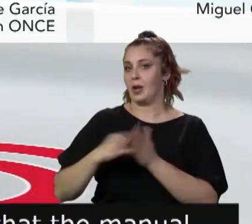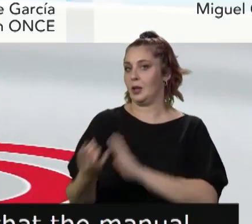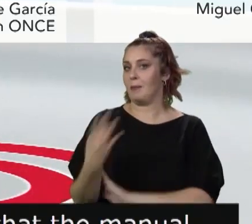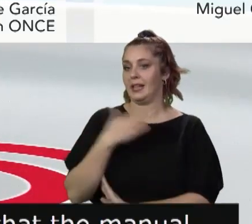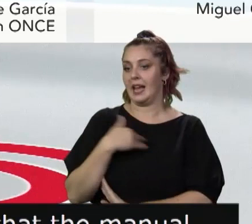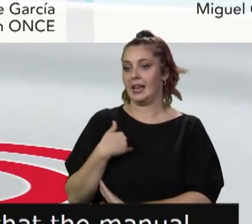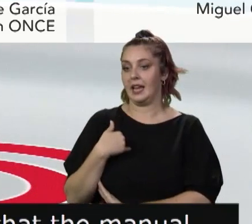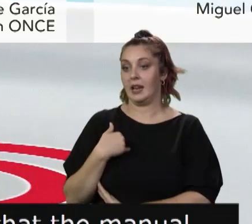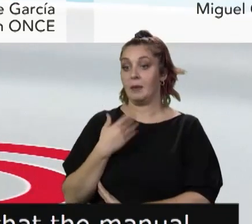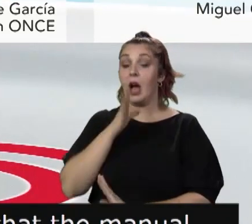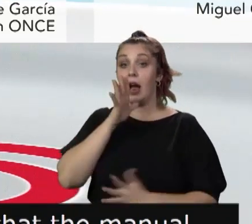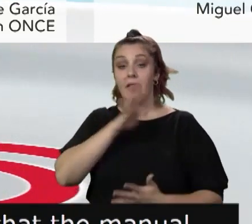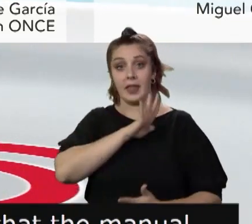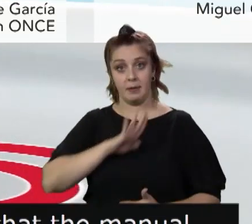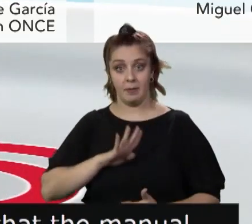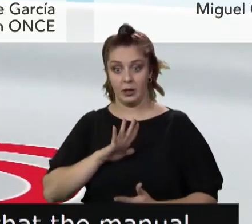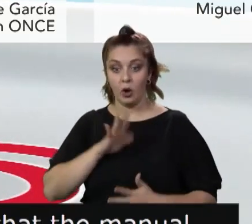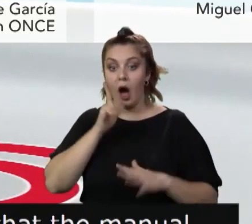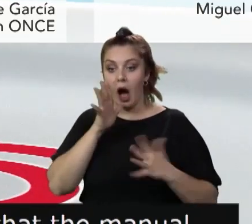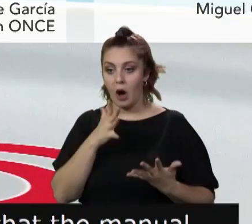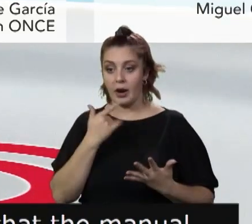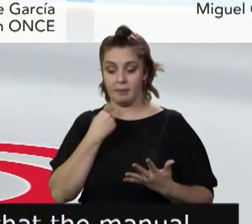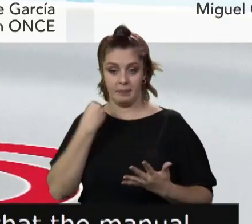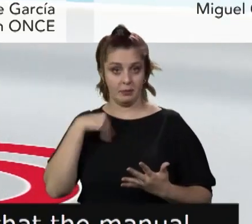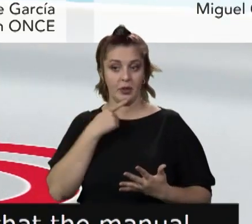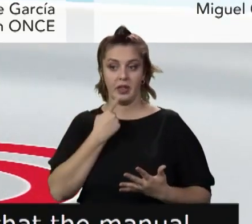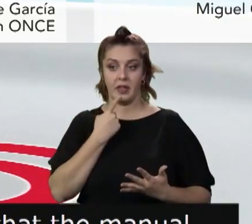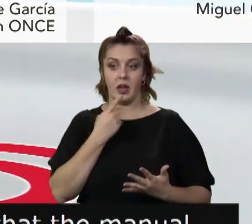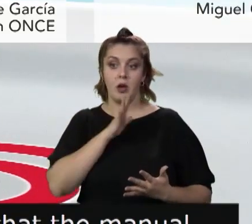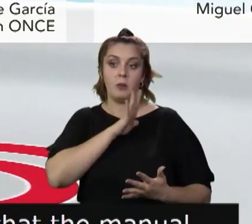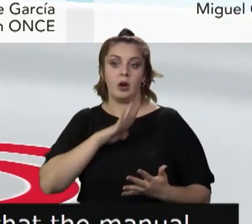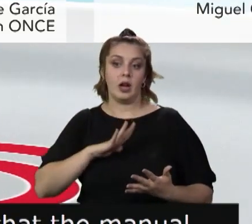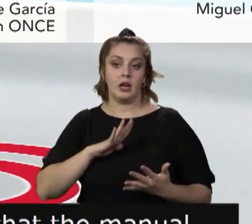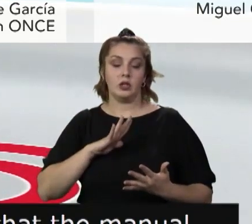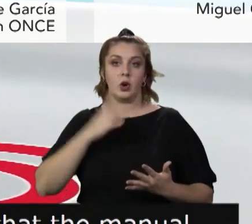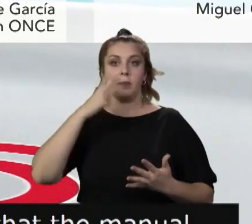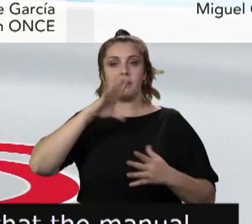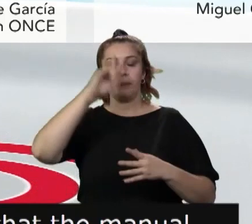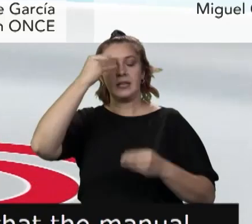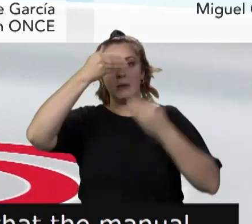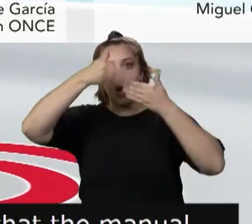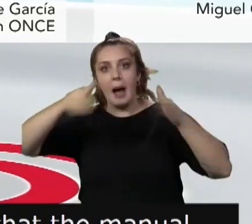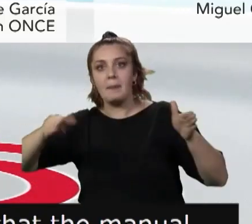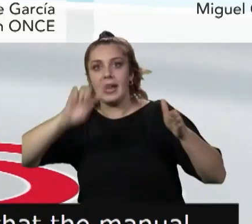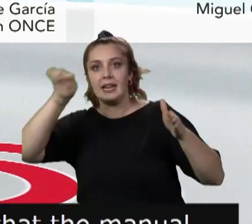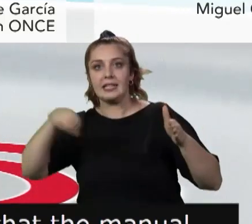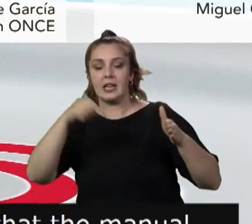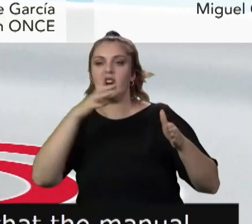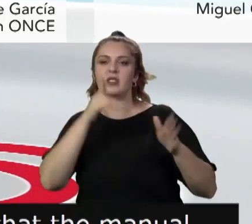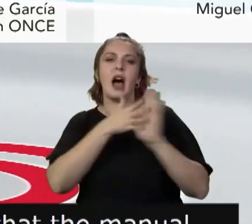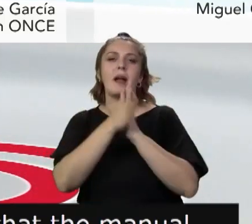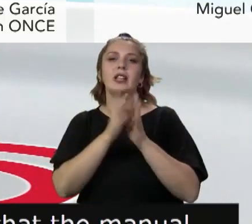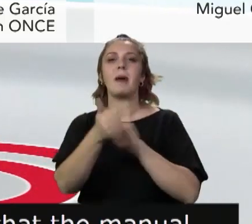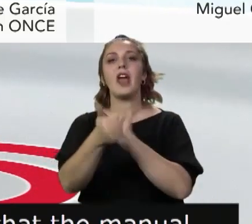aunque no está contemplado actualmente en la edición actual, como él dice, por el hecho de si lo consideramos ampliar y es la replicabilidad que está contando Antonio, en